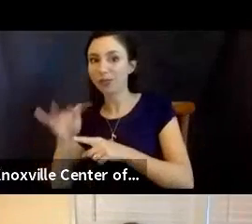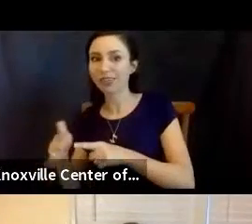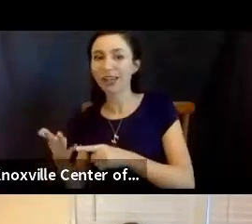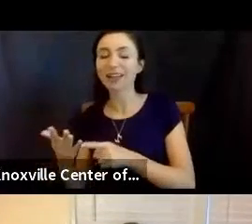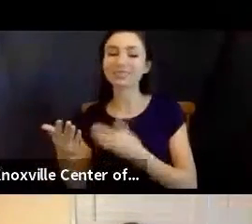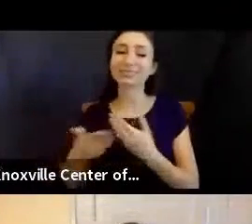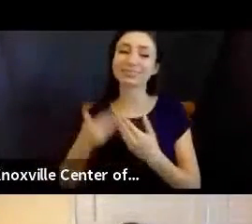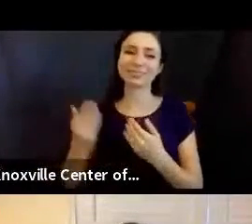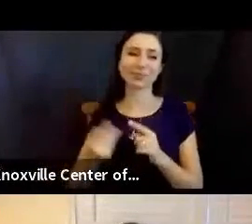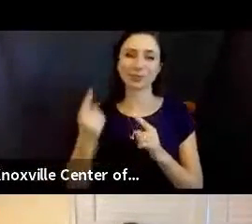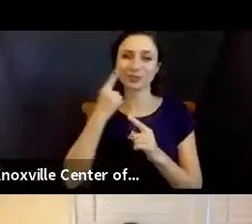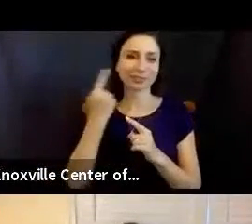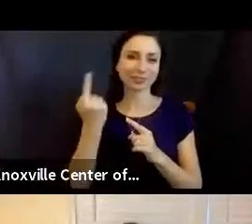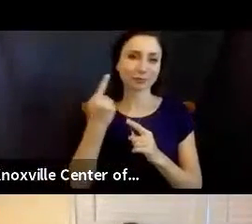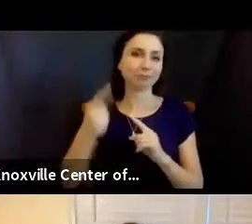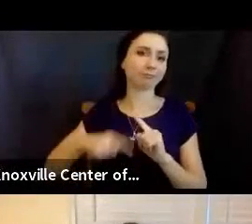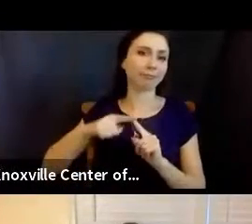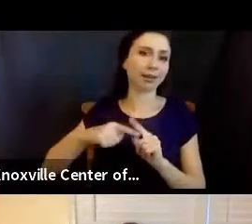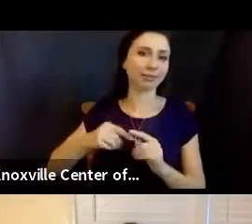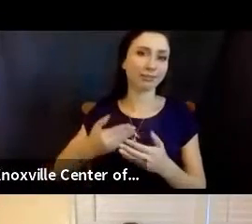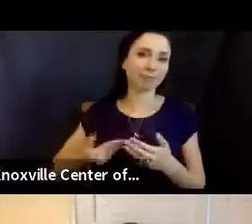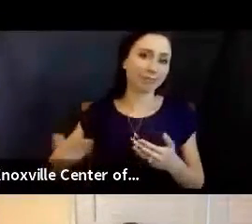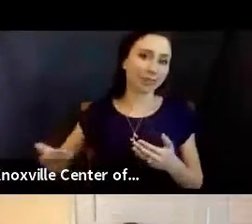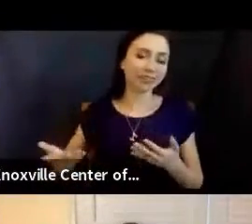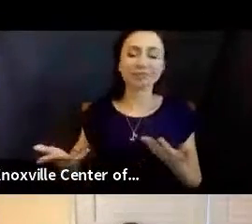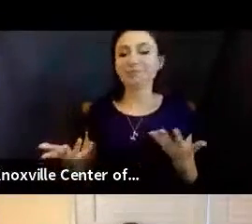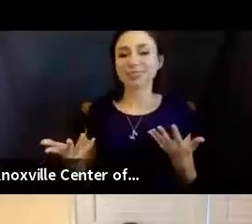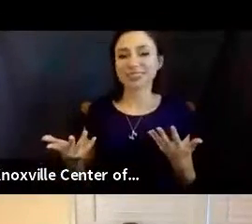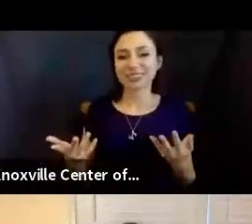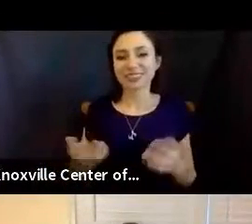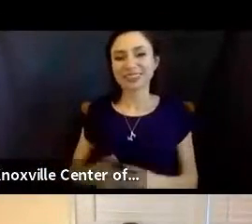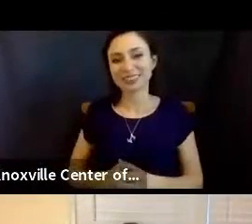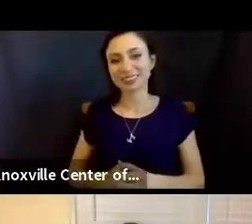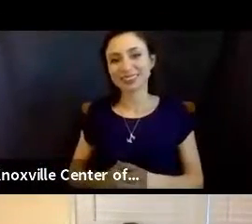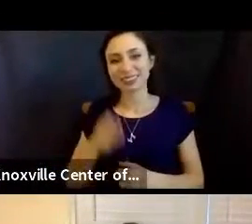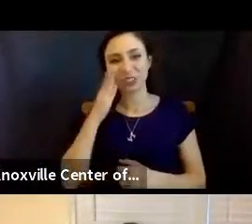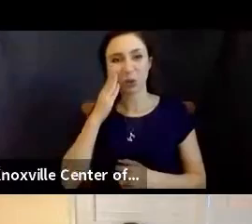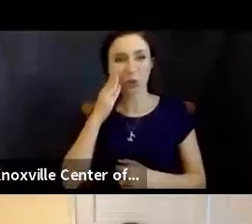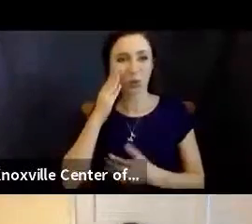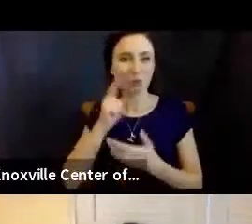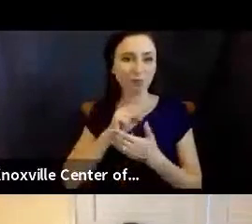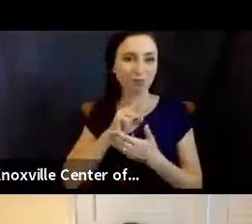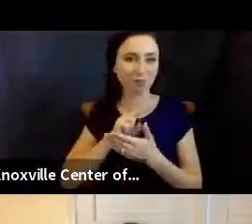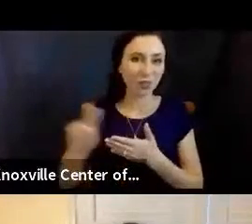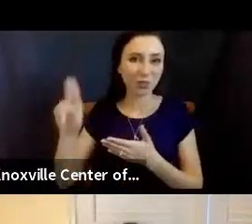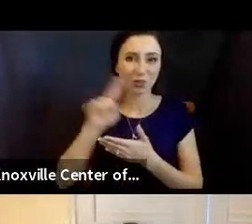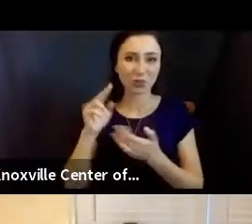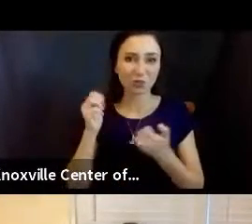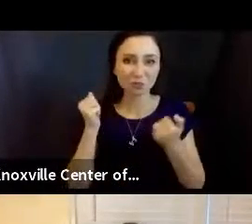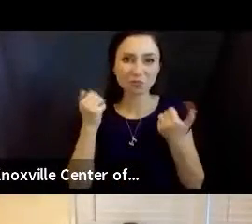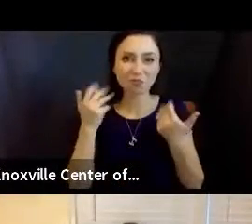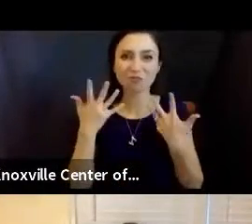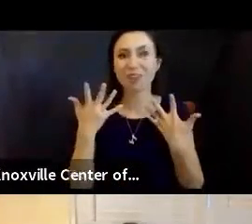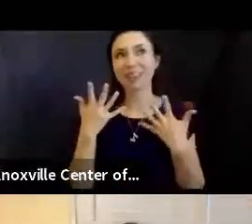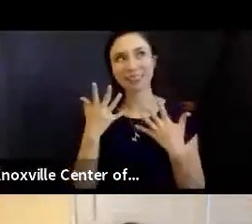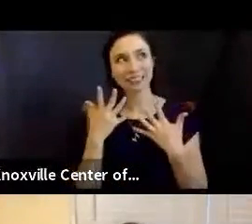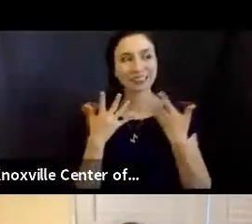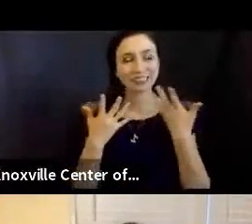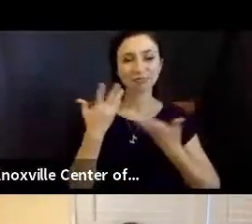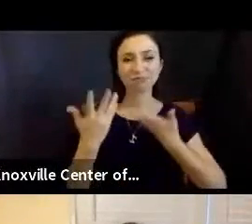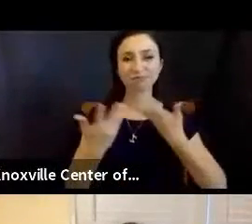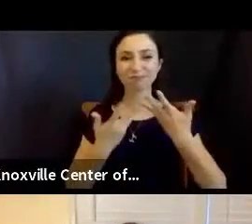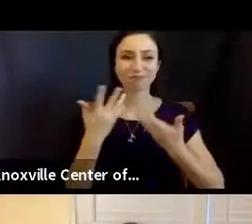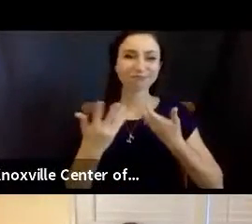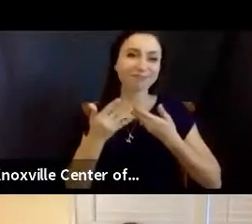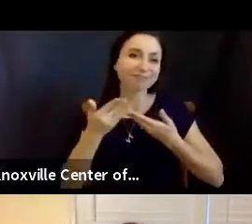think of some positive things, but with the university, there's so many nuances to what we're permitted to